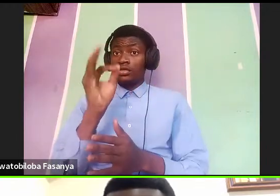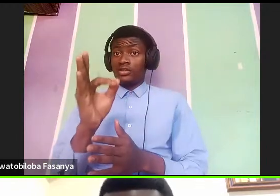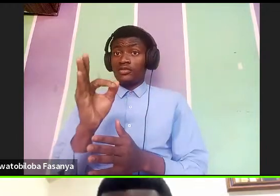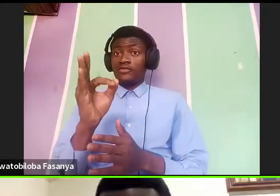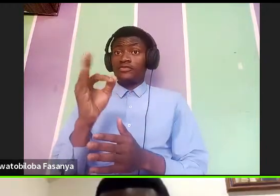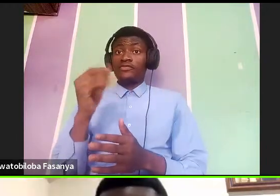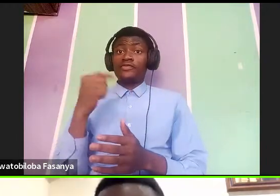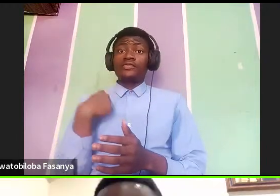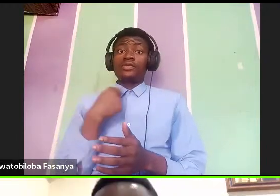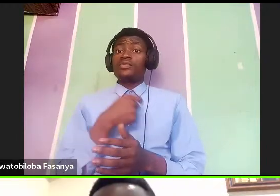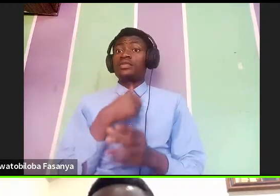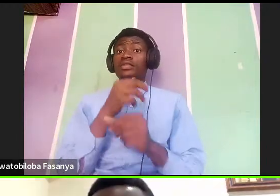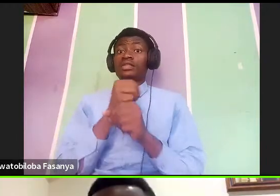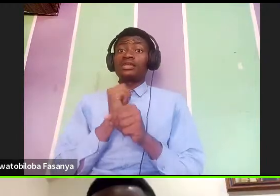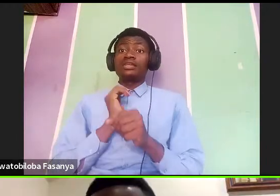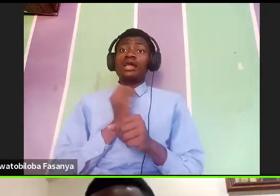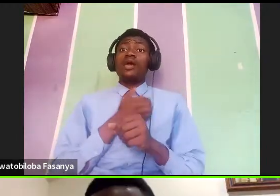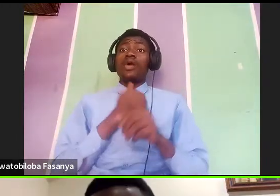even us